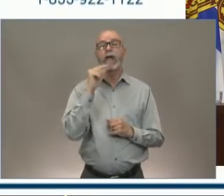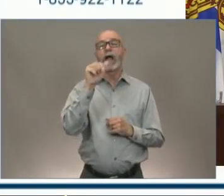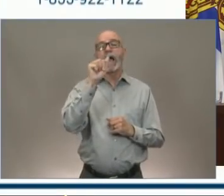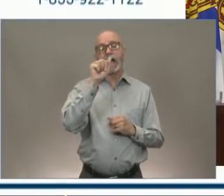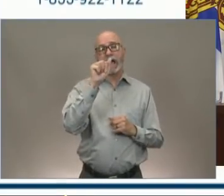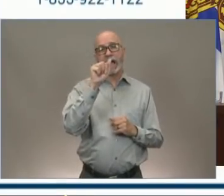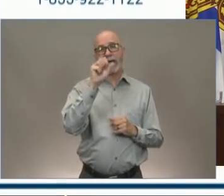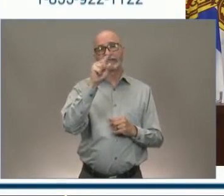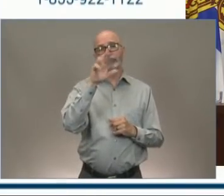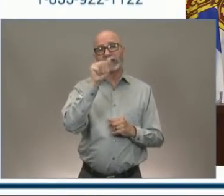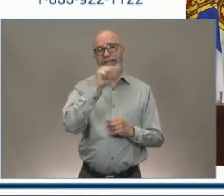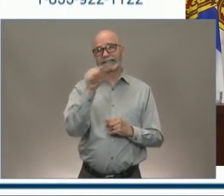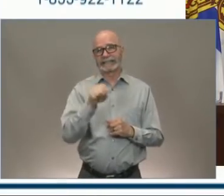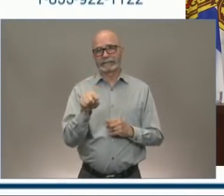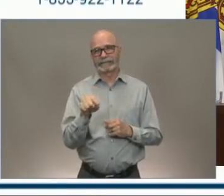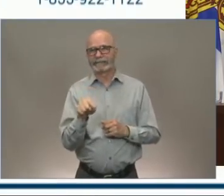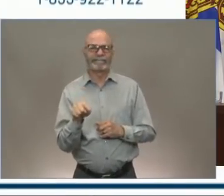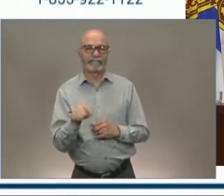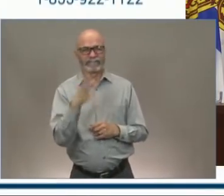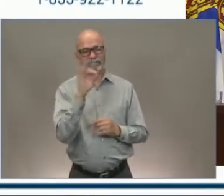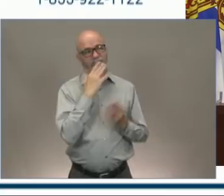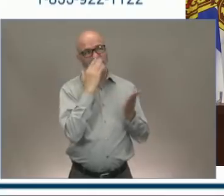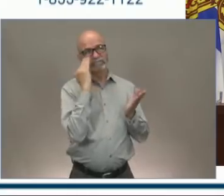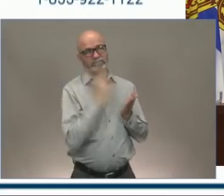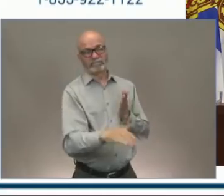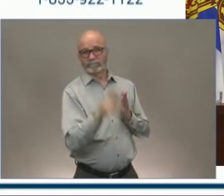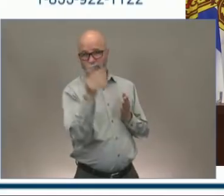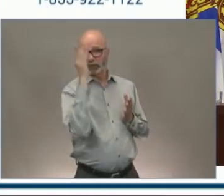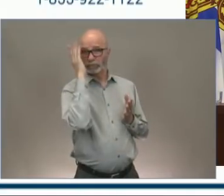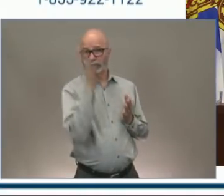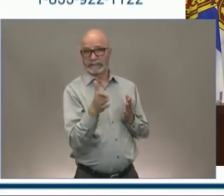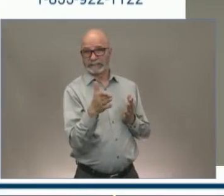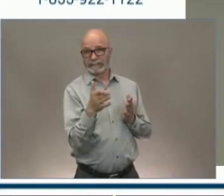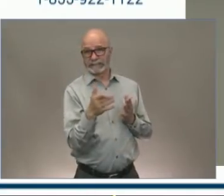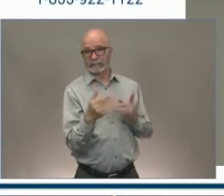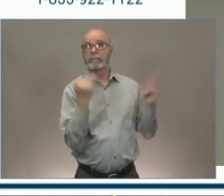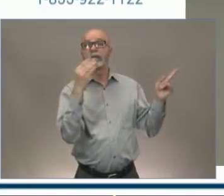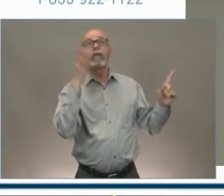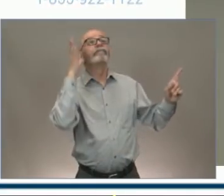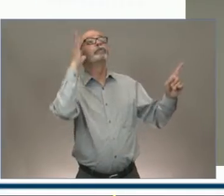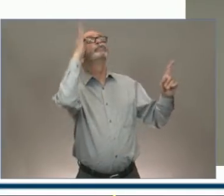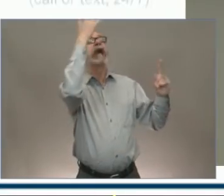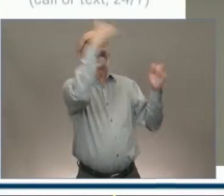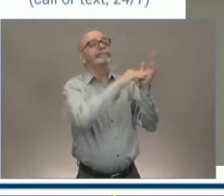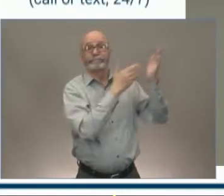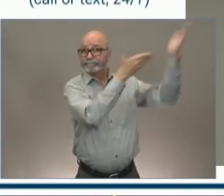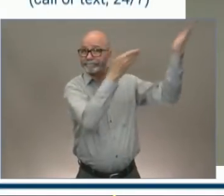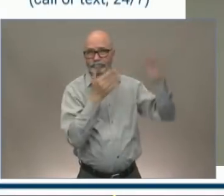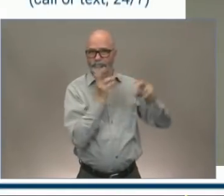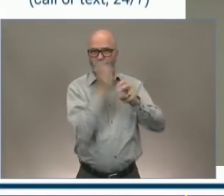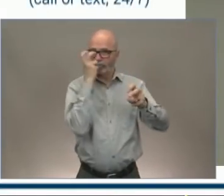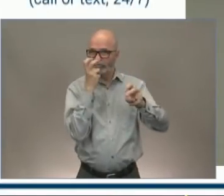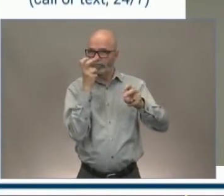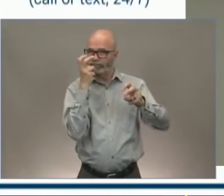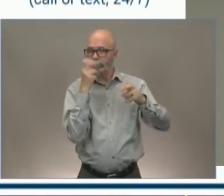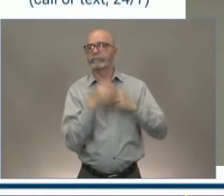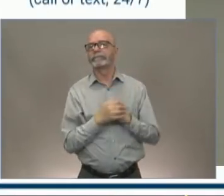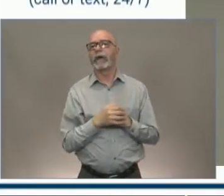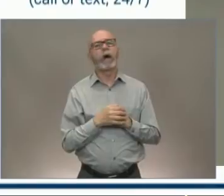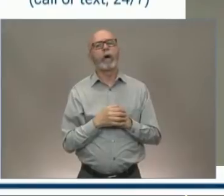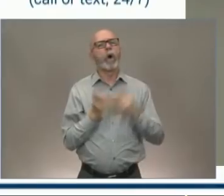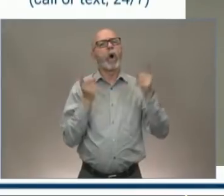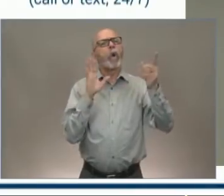risk delivery of it to us in the future? No, whatever decision we make around this initial allotment, 13,000 doses, it has